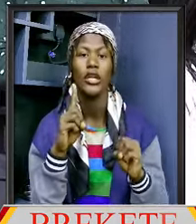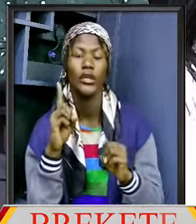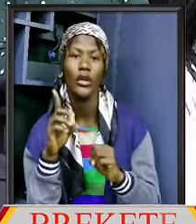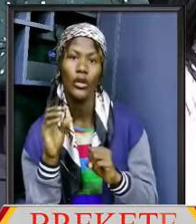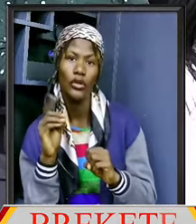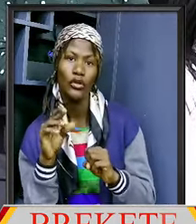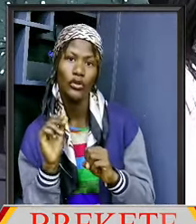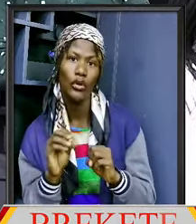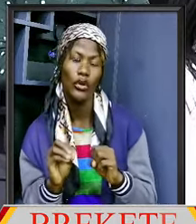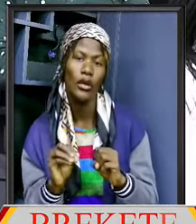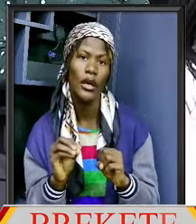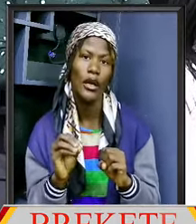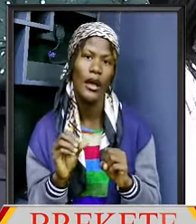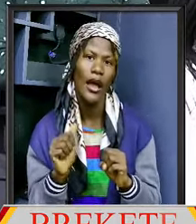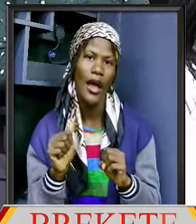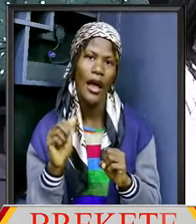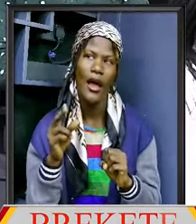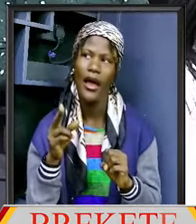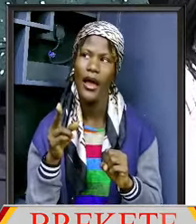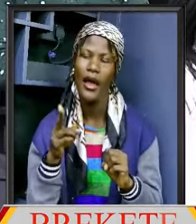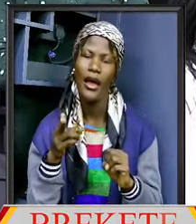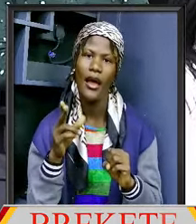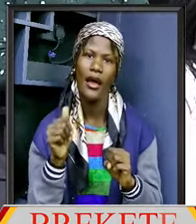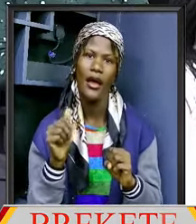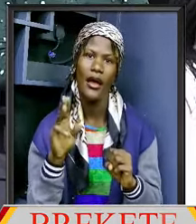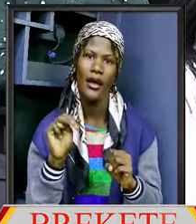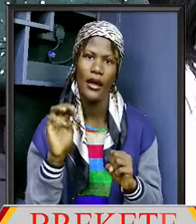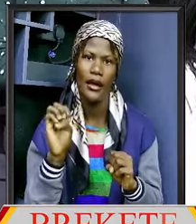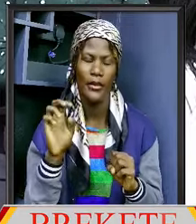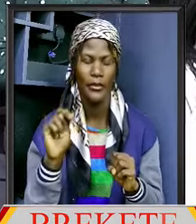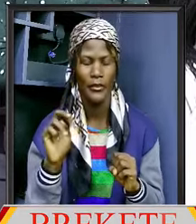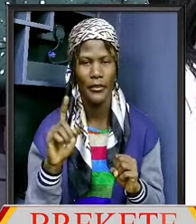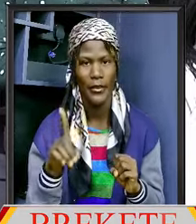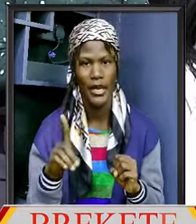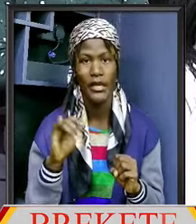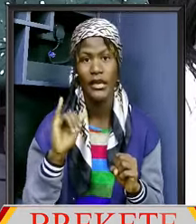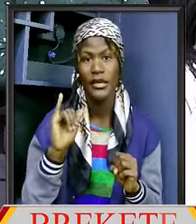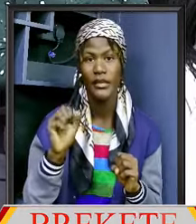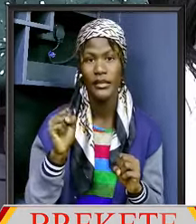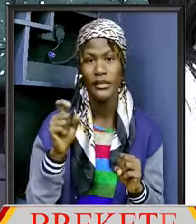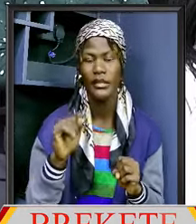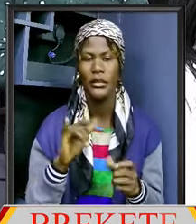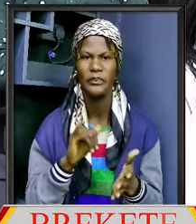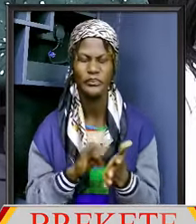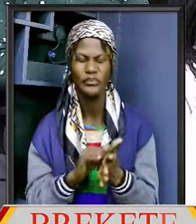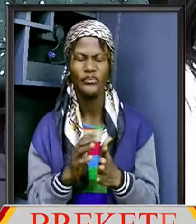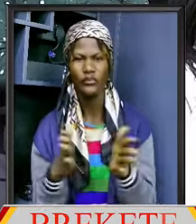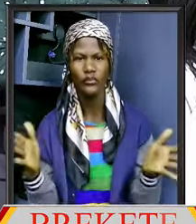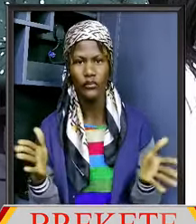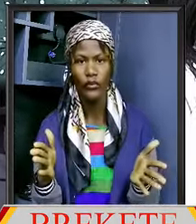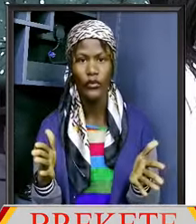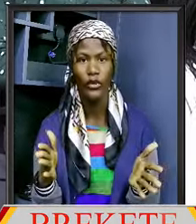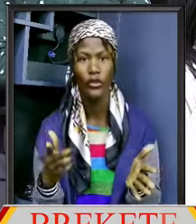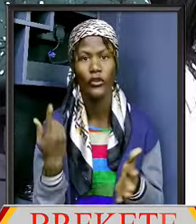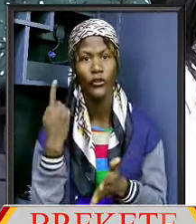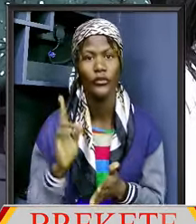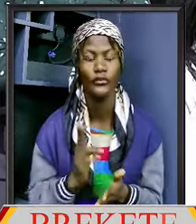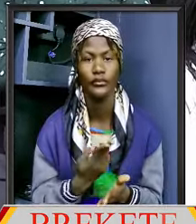Ahmad Issa. We be saying now he open this door when we enter. So I want to